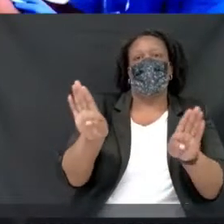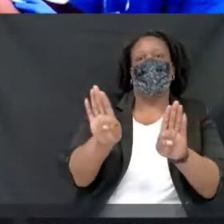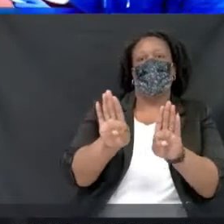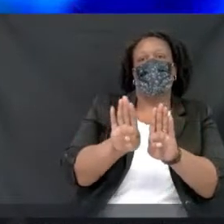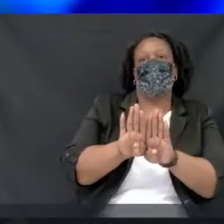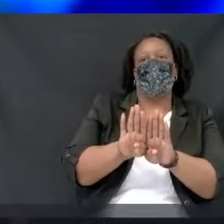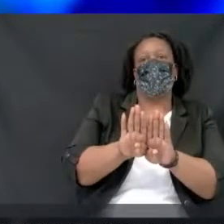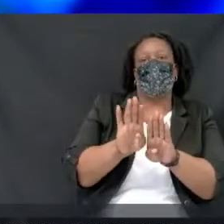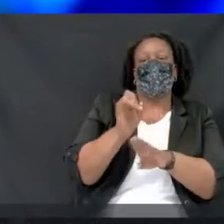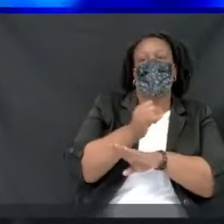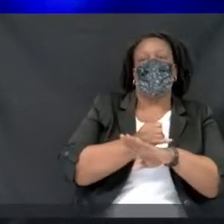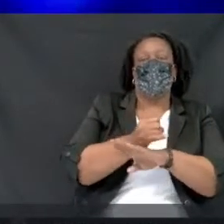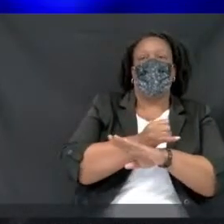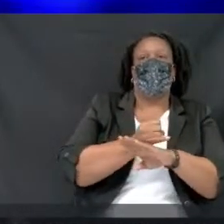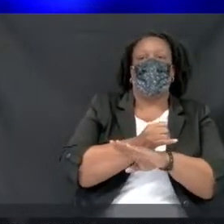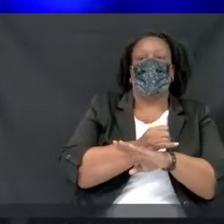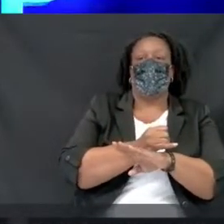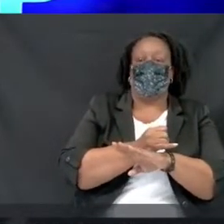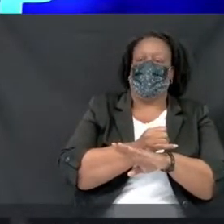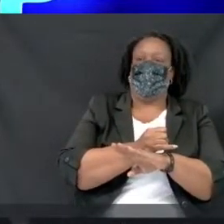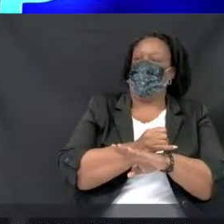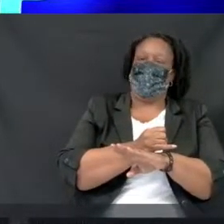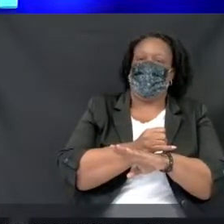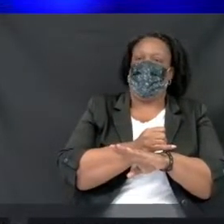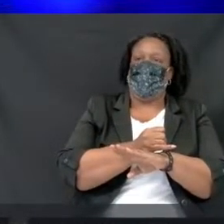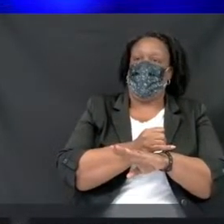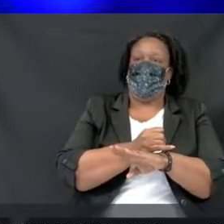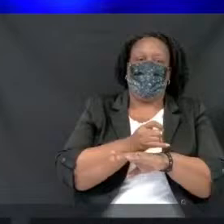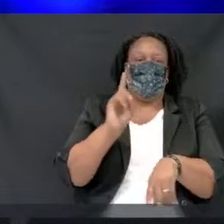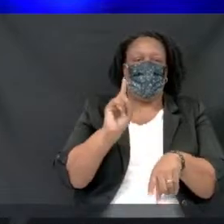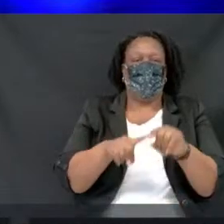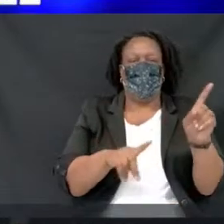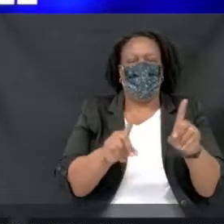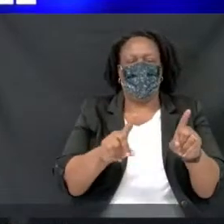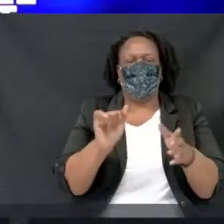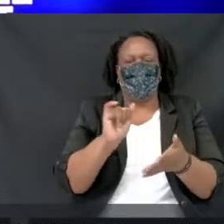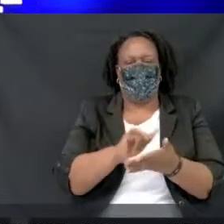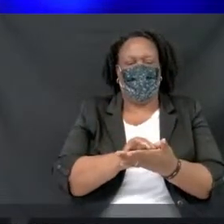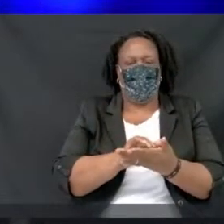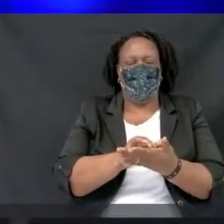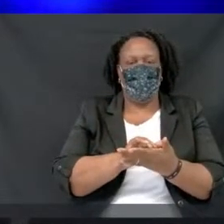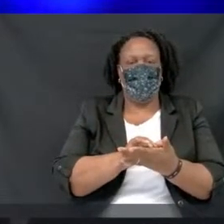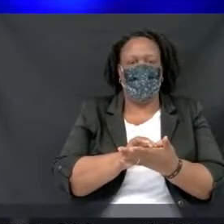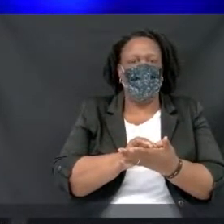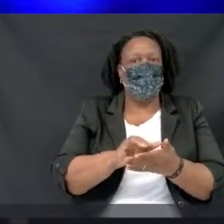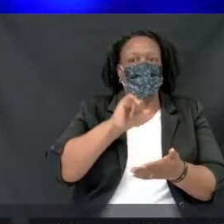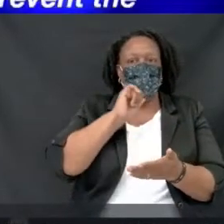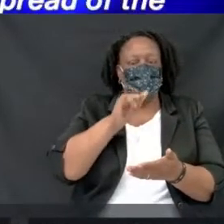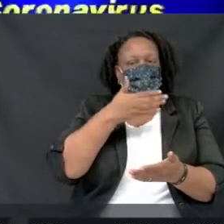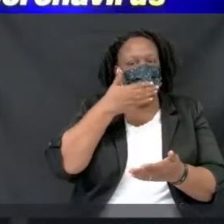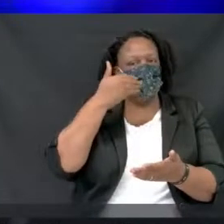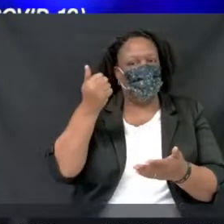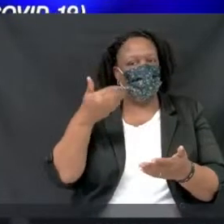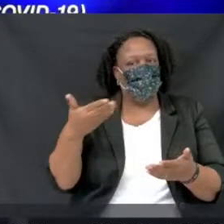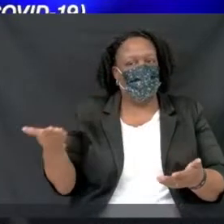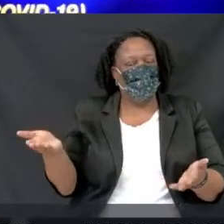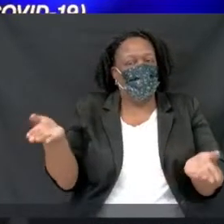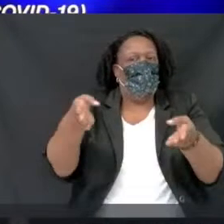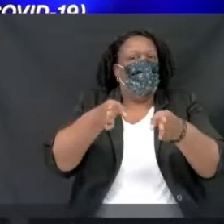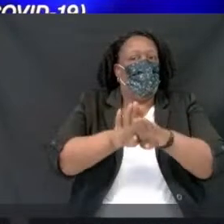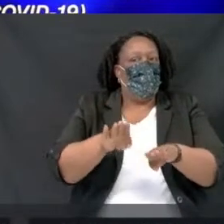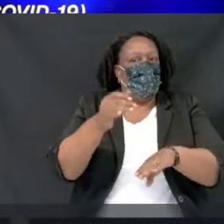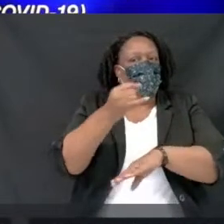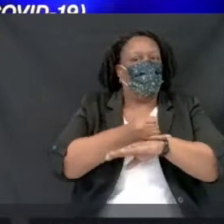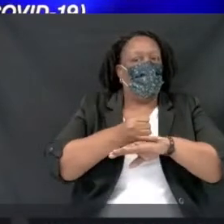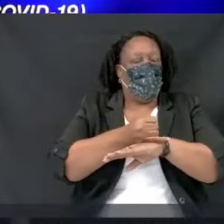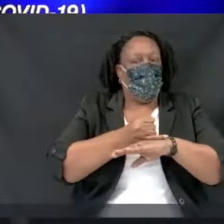out while the cases we have here recover. But this is neither advisable nor desirable. We need to open up